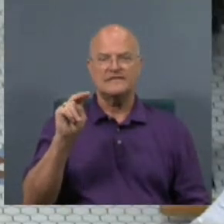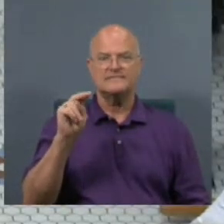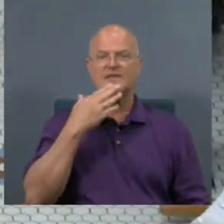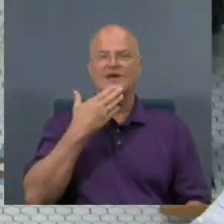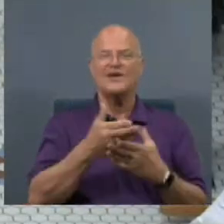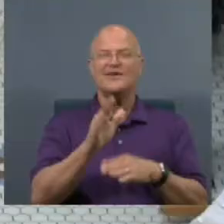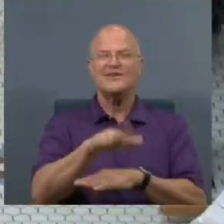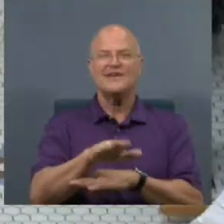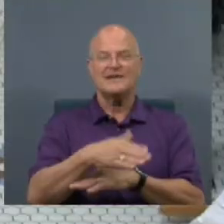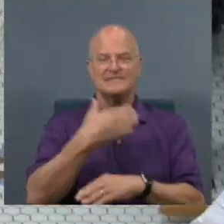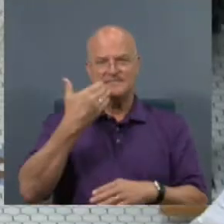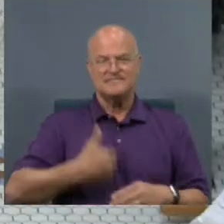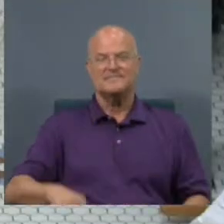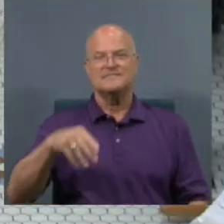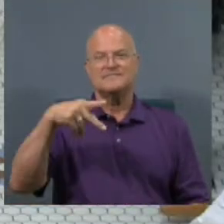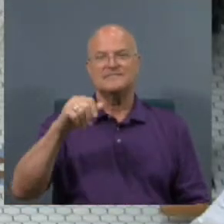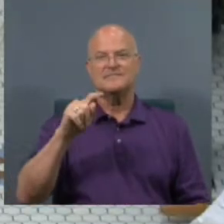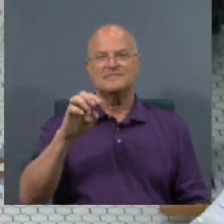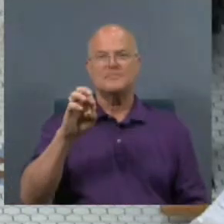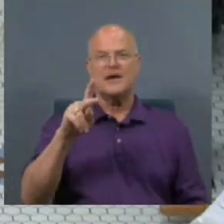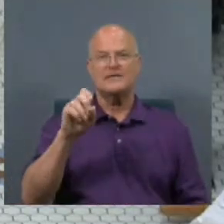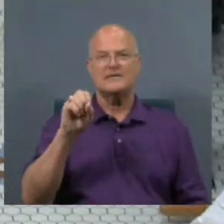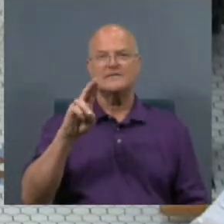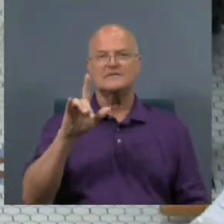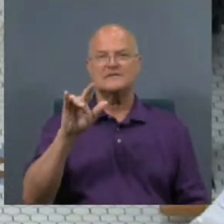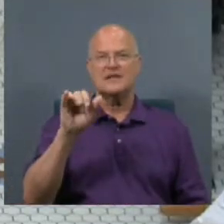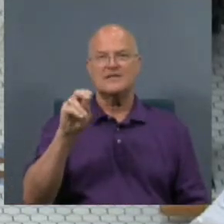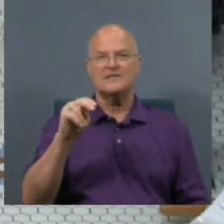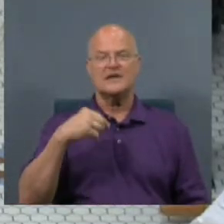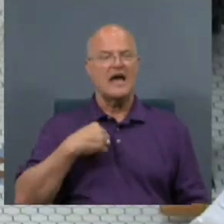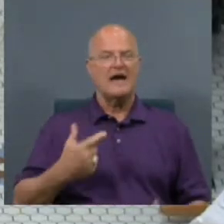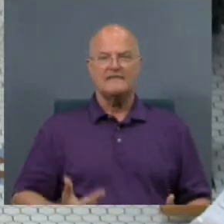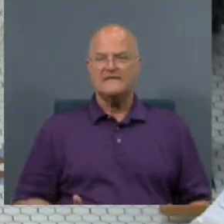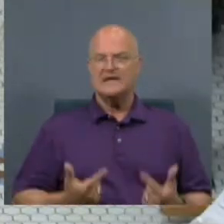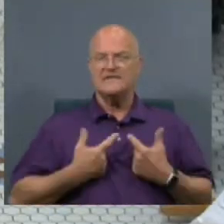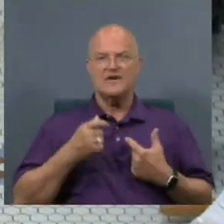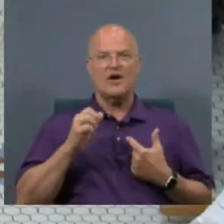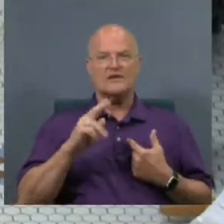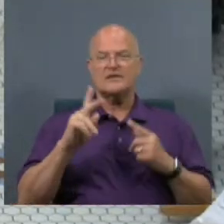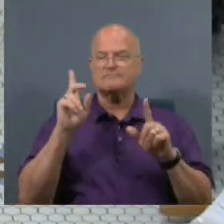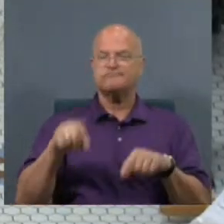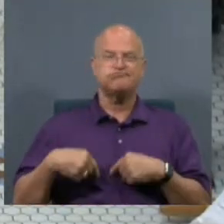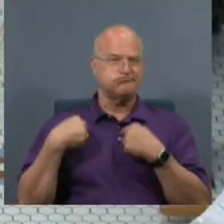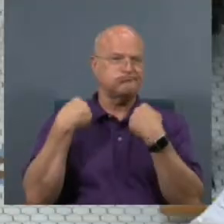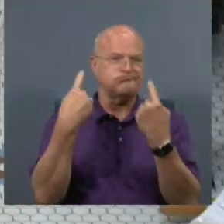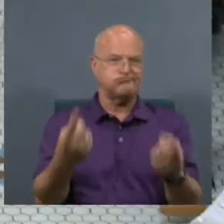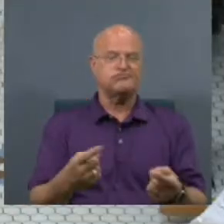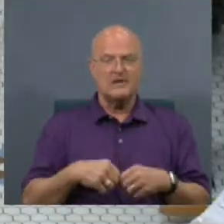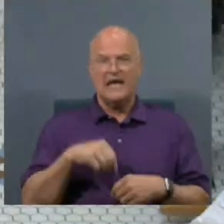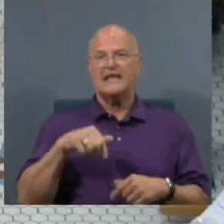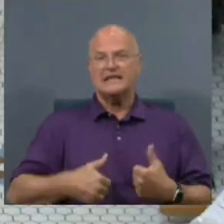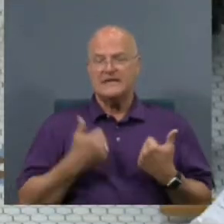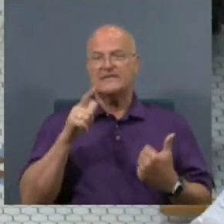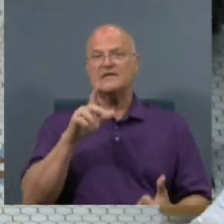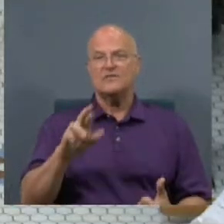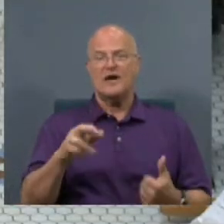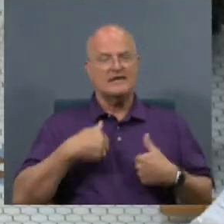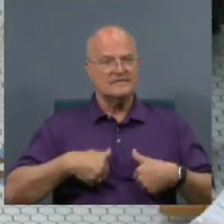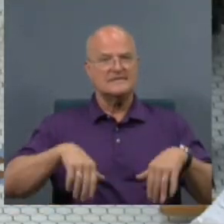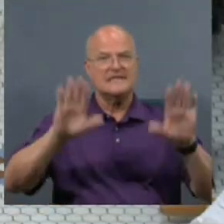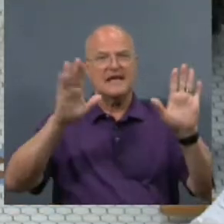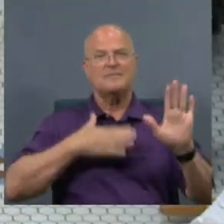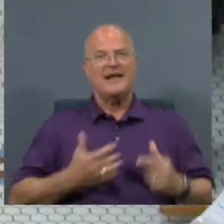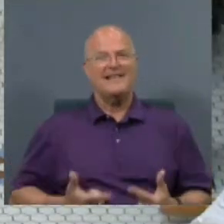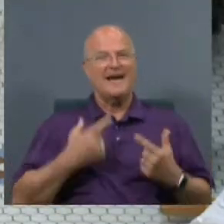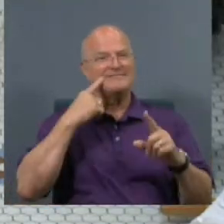Good evening, Commissioners. My name is Patrick Sullivan. I'm a lifelong Arkansan, a resident of Little Rock, and someone who's dedicated his life to the game of